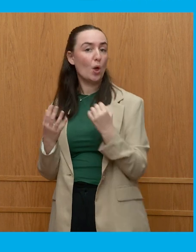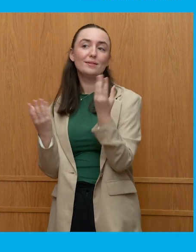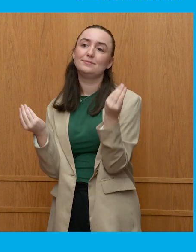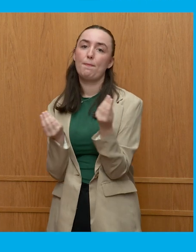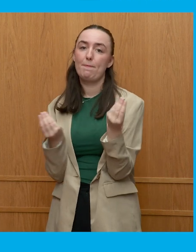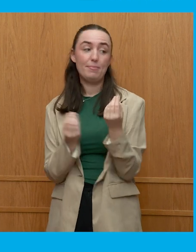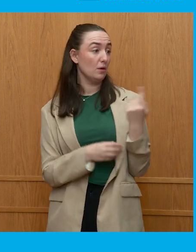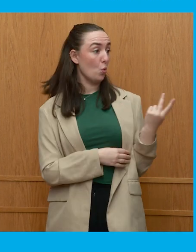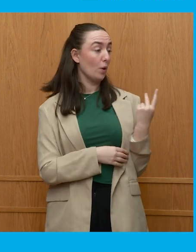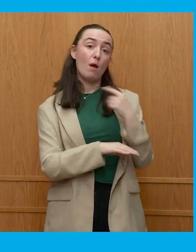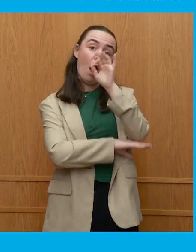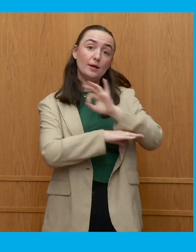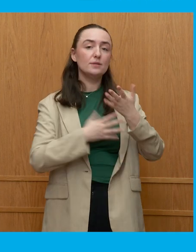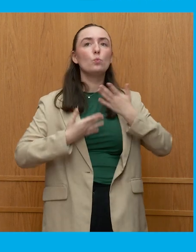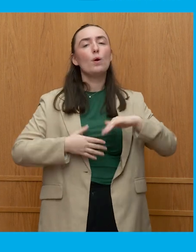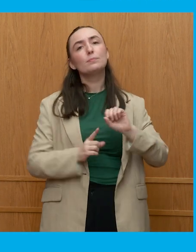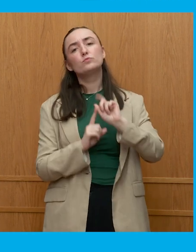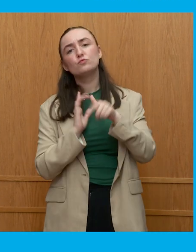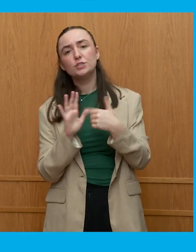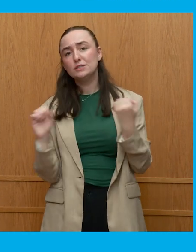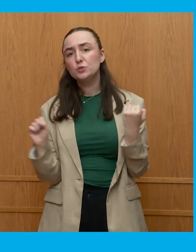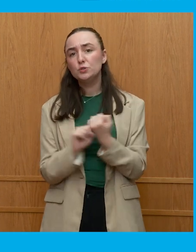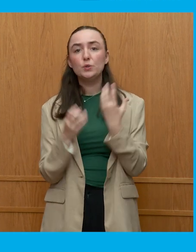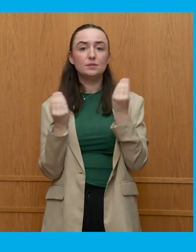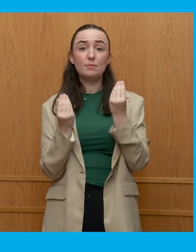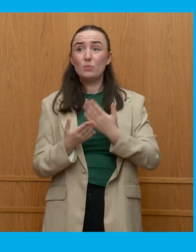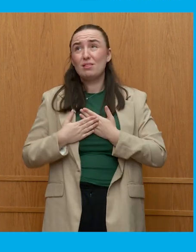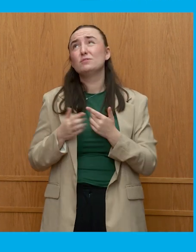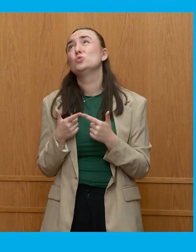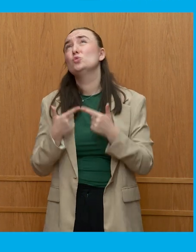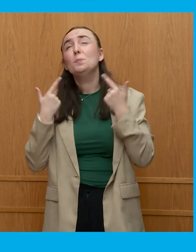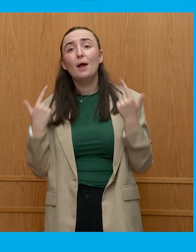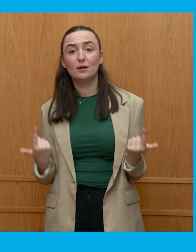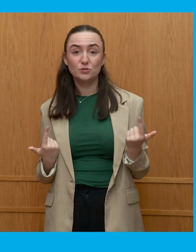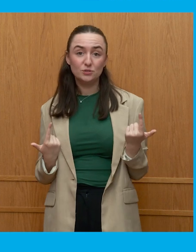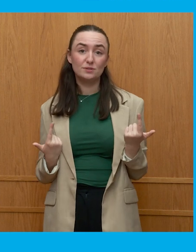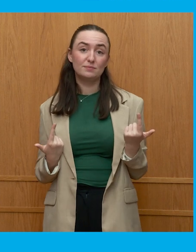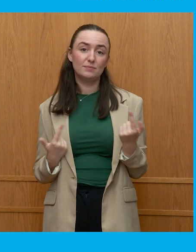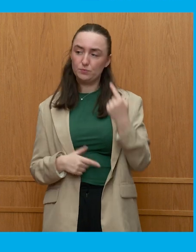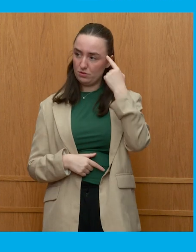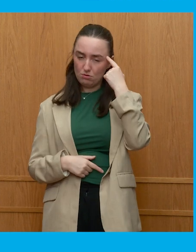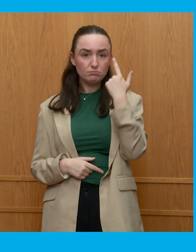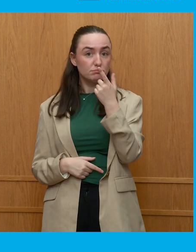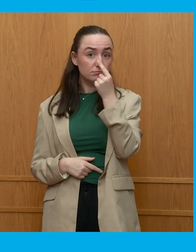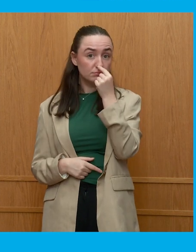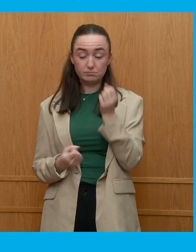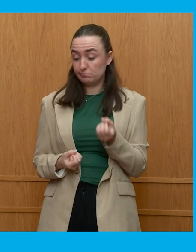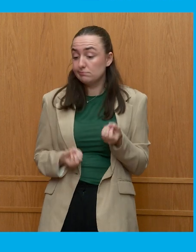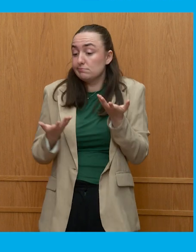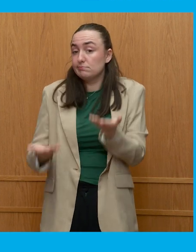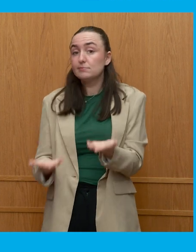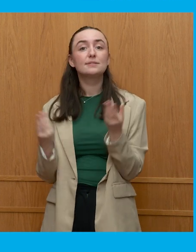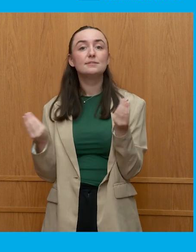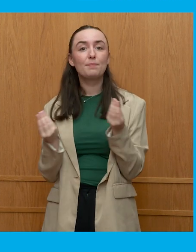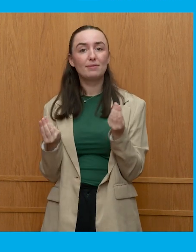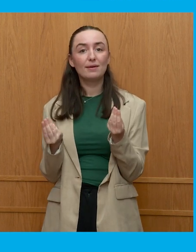make a project which had to do with a place that we loved so much, and we hoped that we could contribute to it.